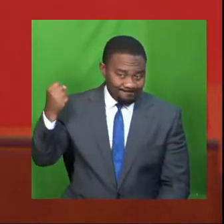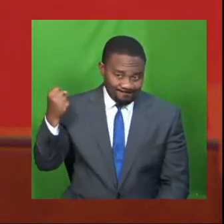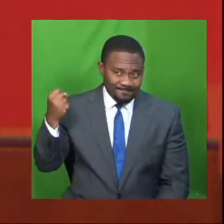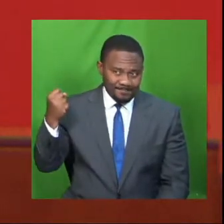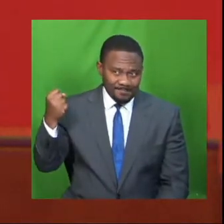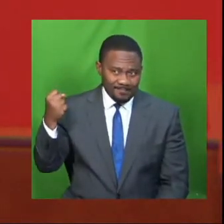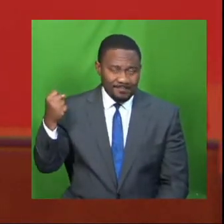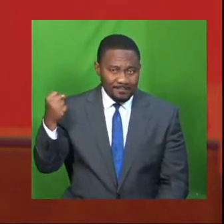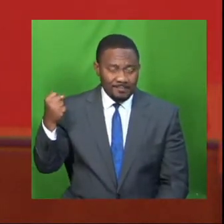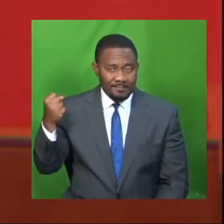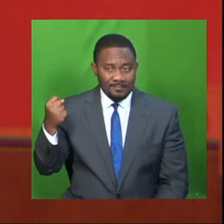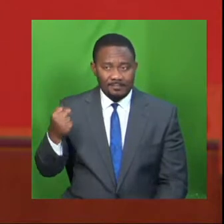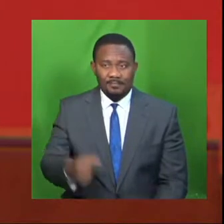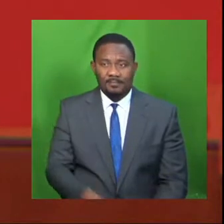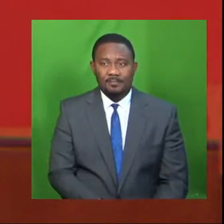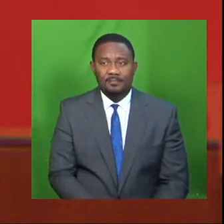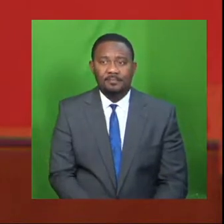speaker has given.